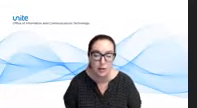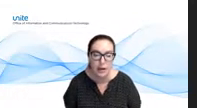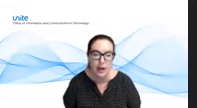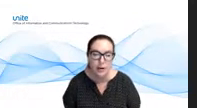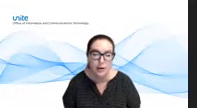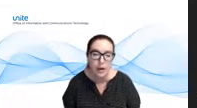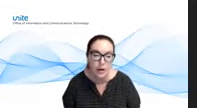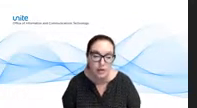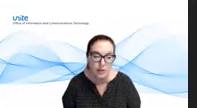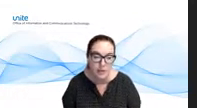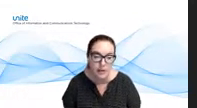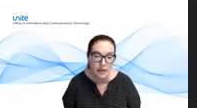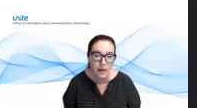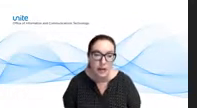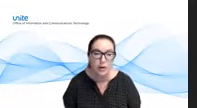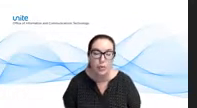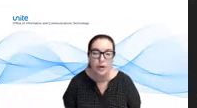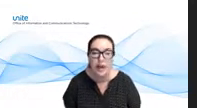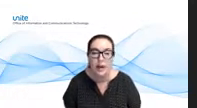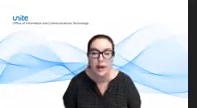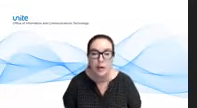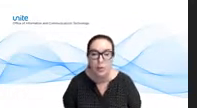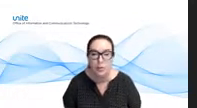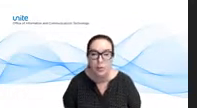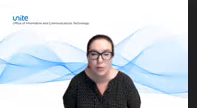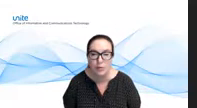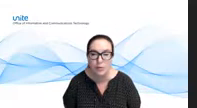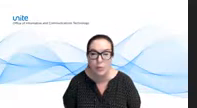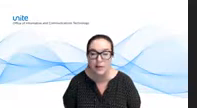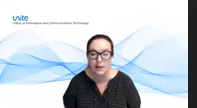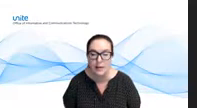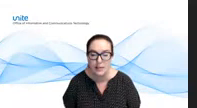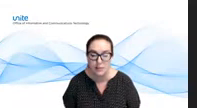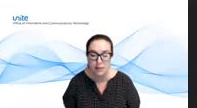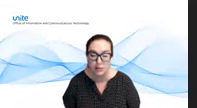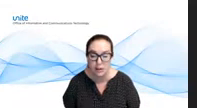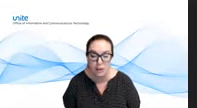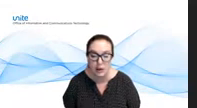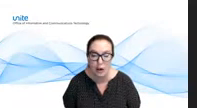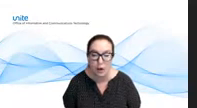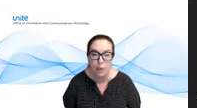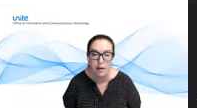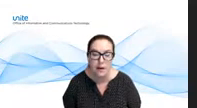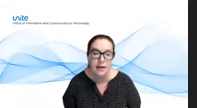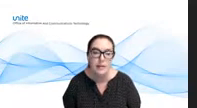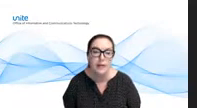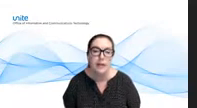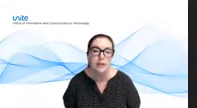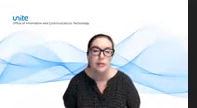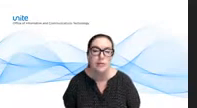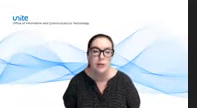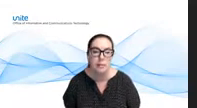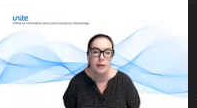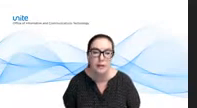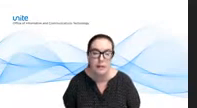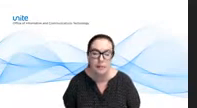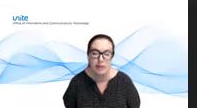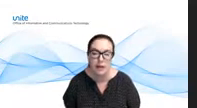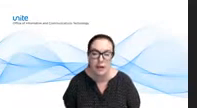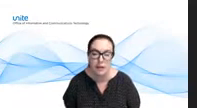University in South Korea and New York University to create an open source wayfinding solution. Wayfinding gives